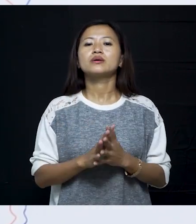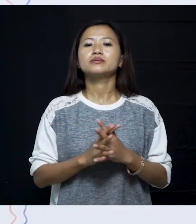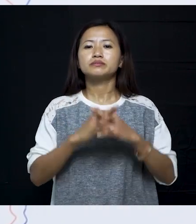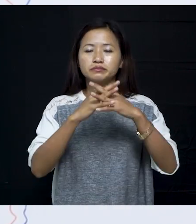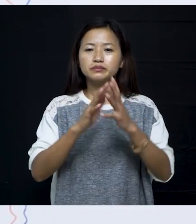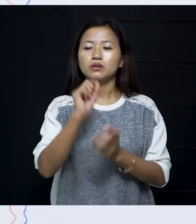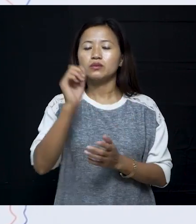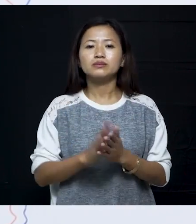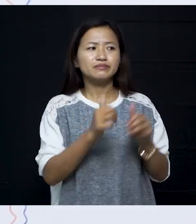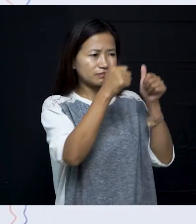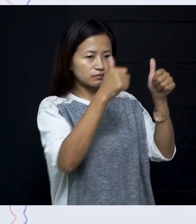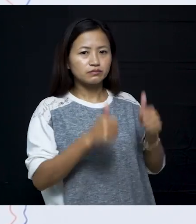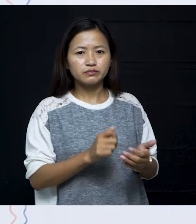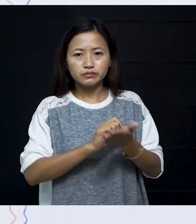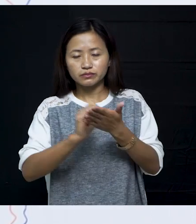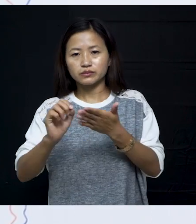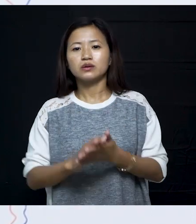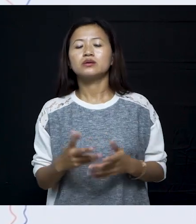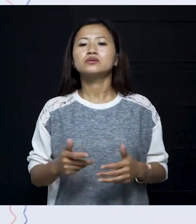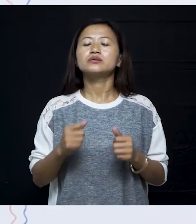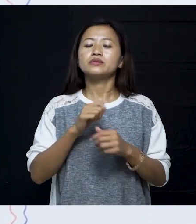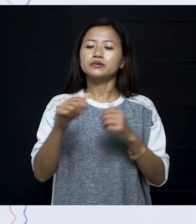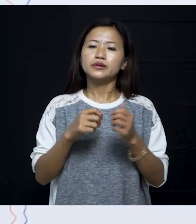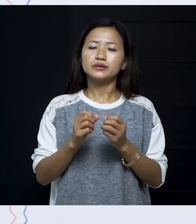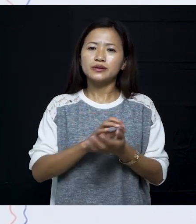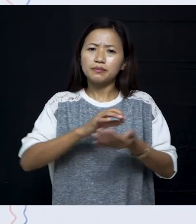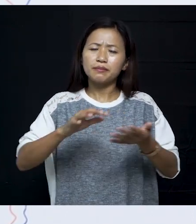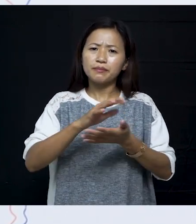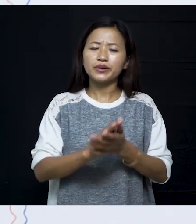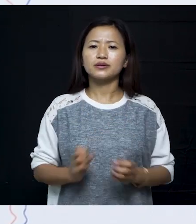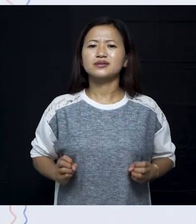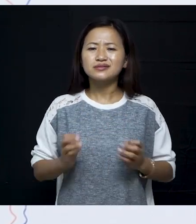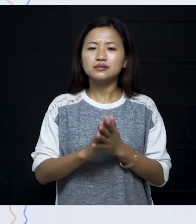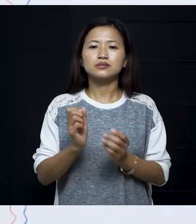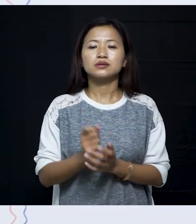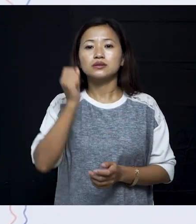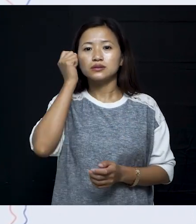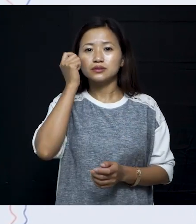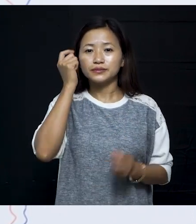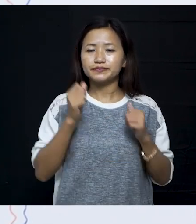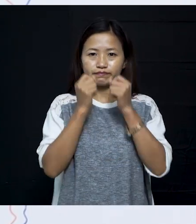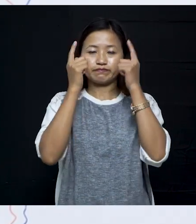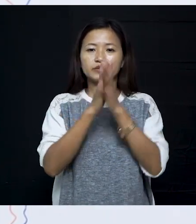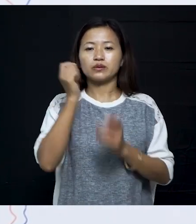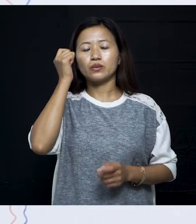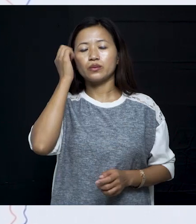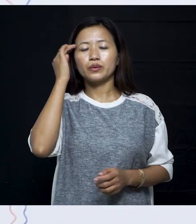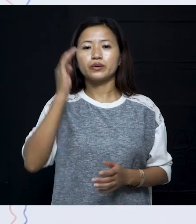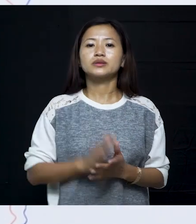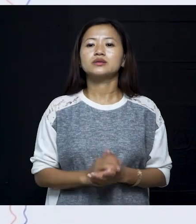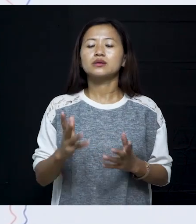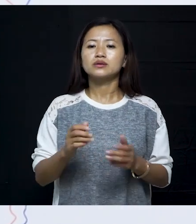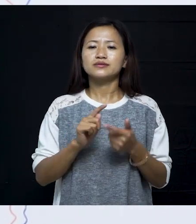We write it to inform, to create awareness, extend, invitation, notices, etc. So that's what